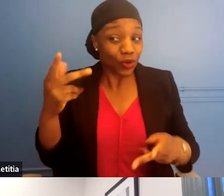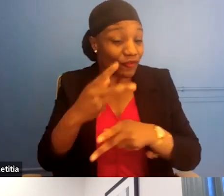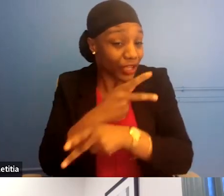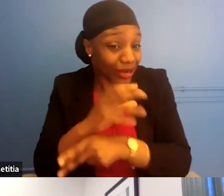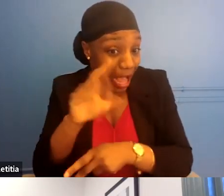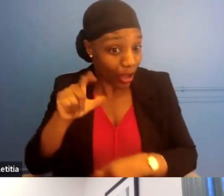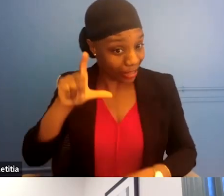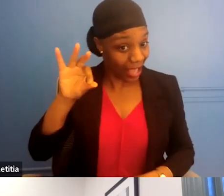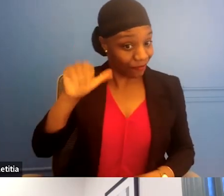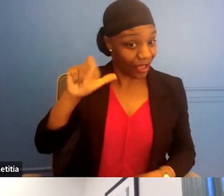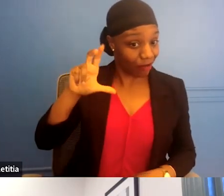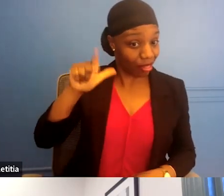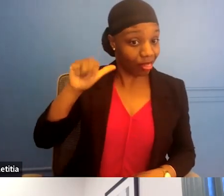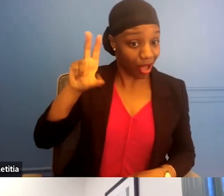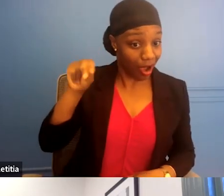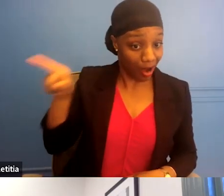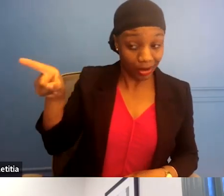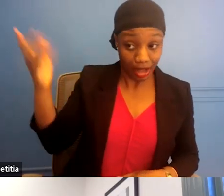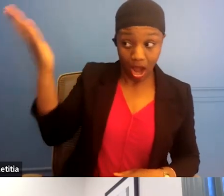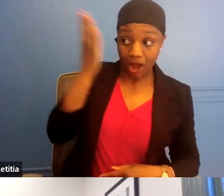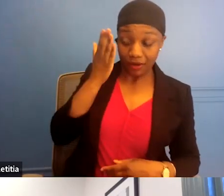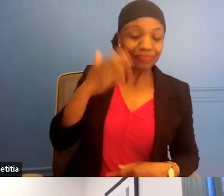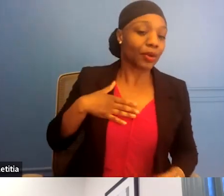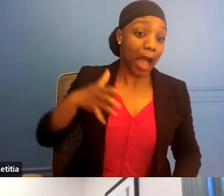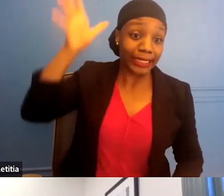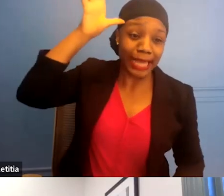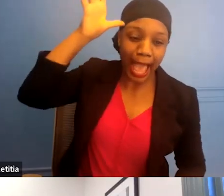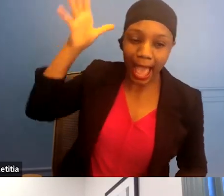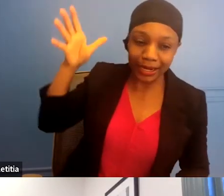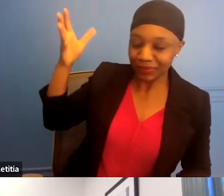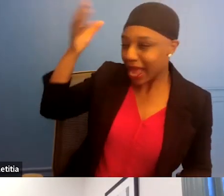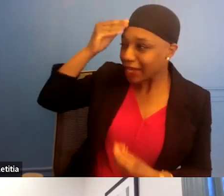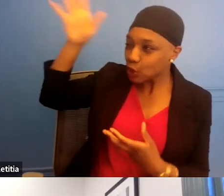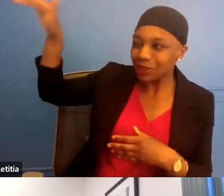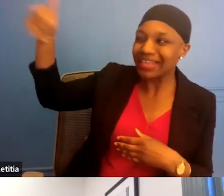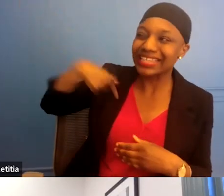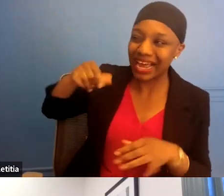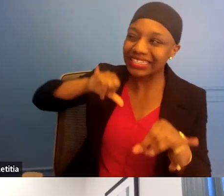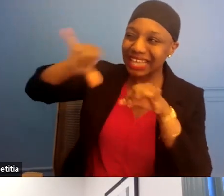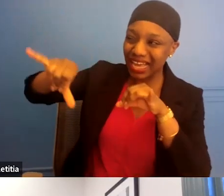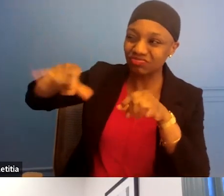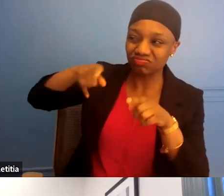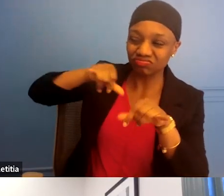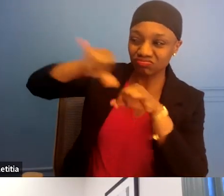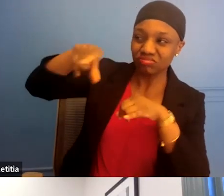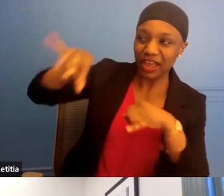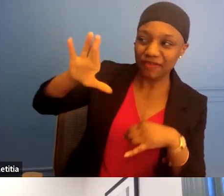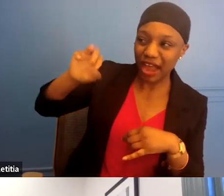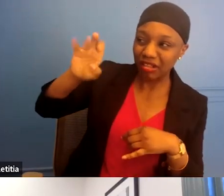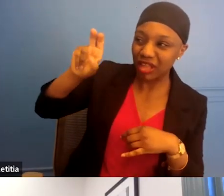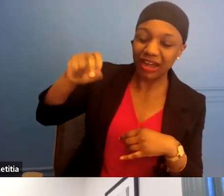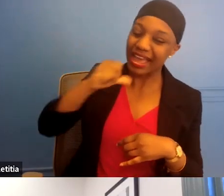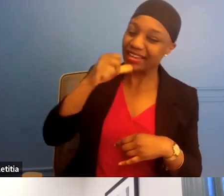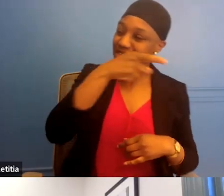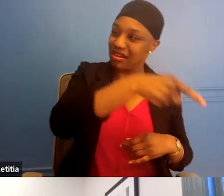out. And I think my dad probably had a heart attack when I told him I decided to stay at Farallon and not go take the